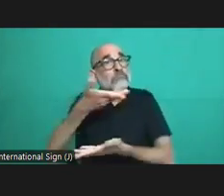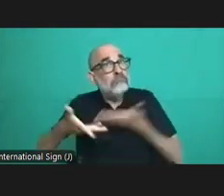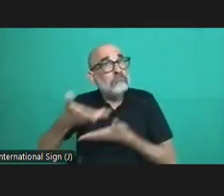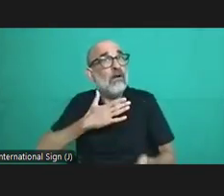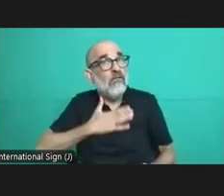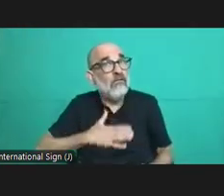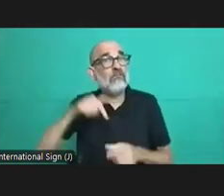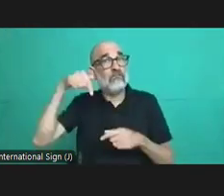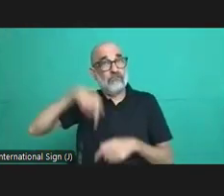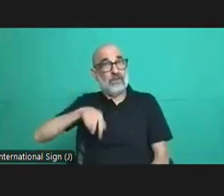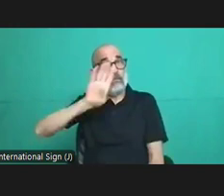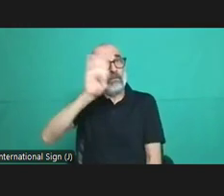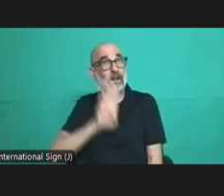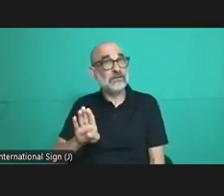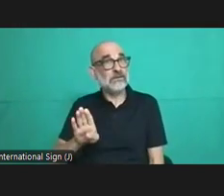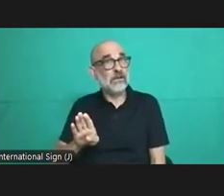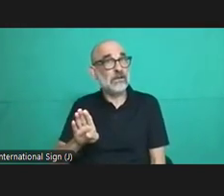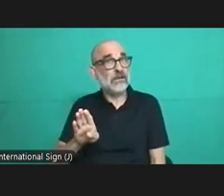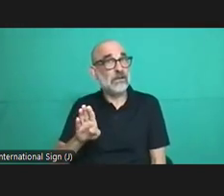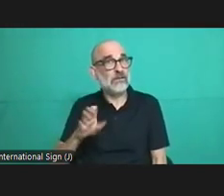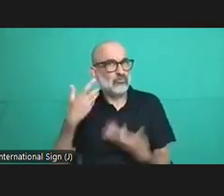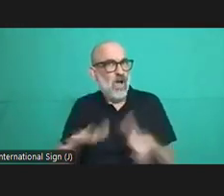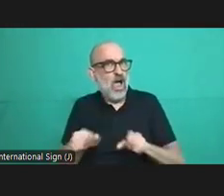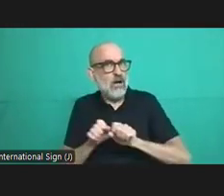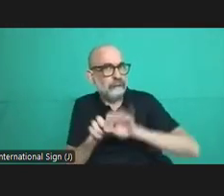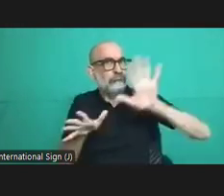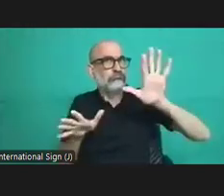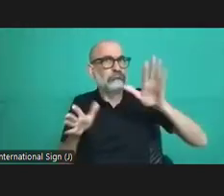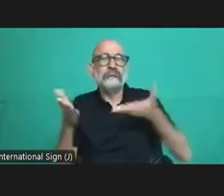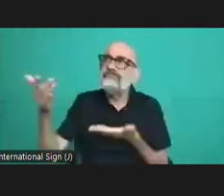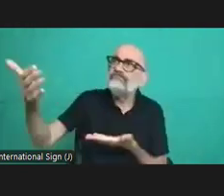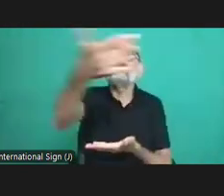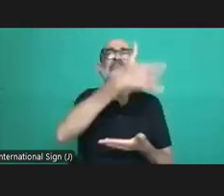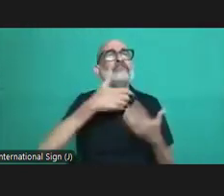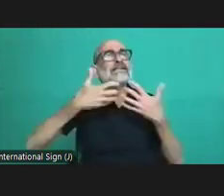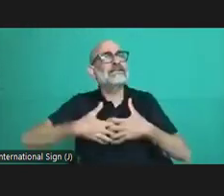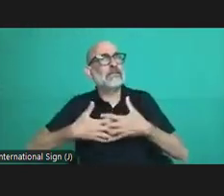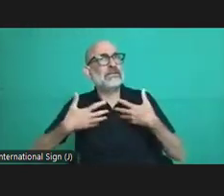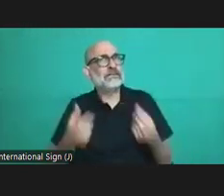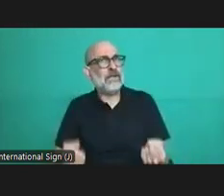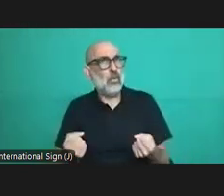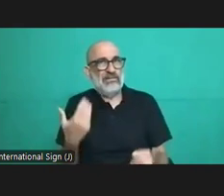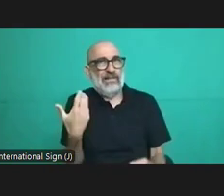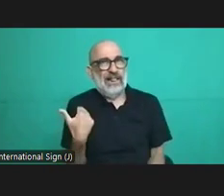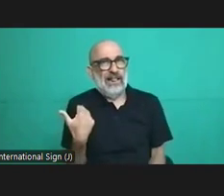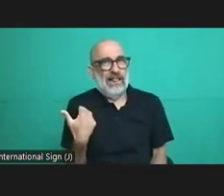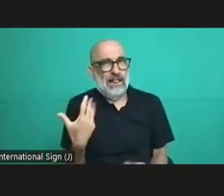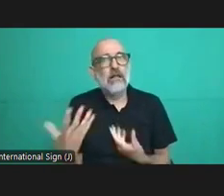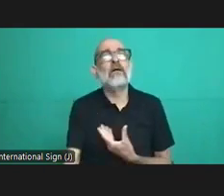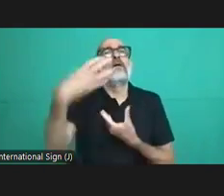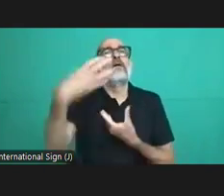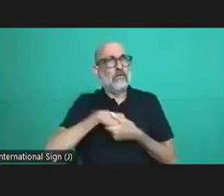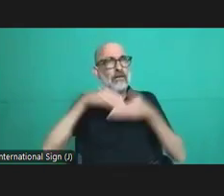it extended to the north, and approval has been given that it will be extended to the west. I mention this